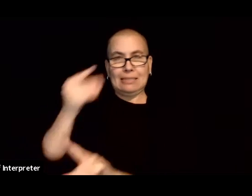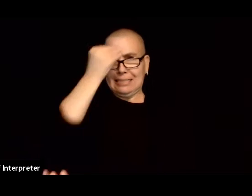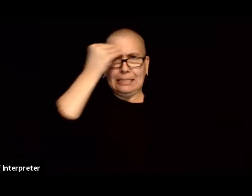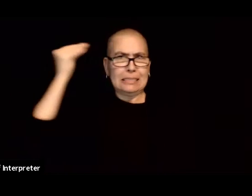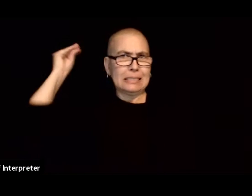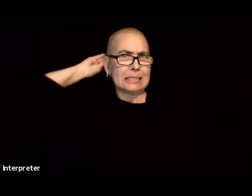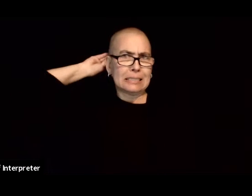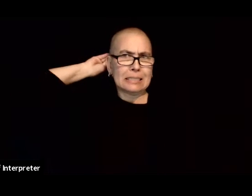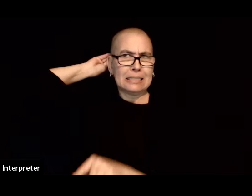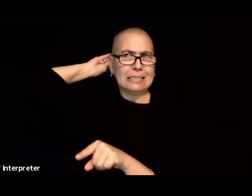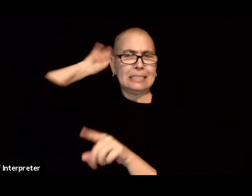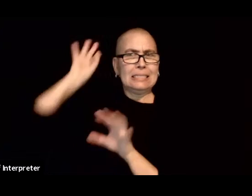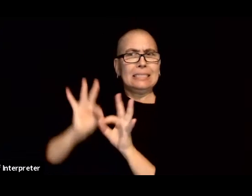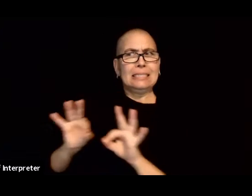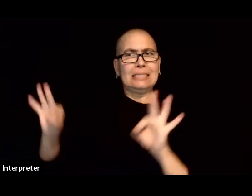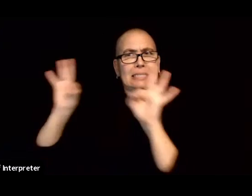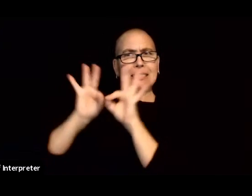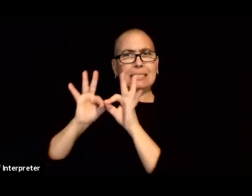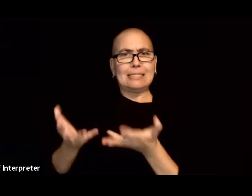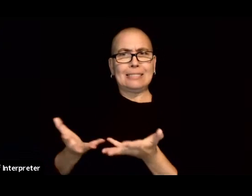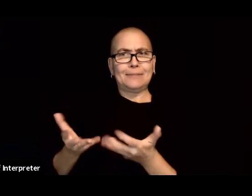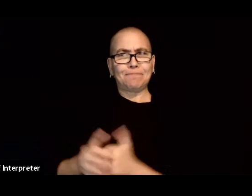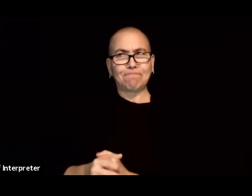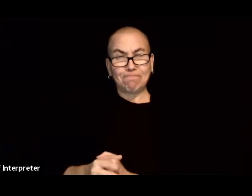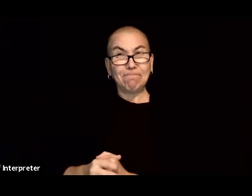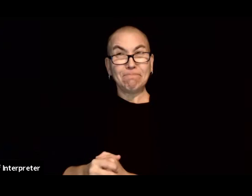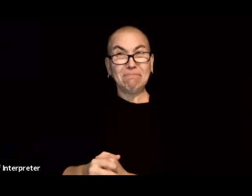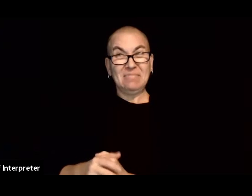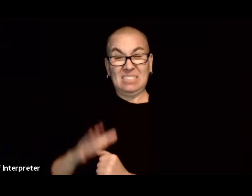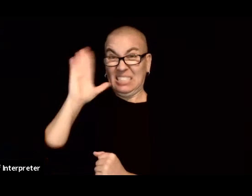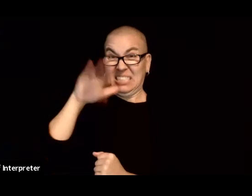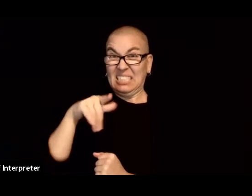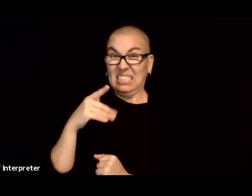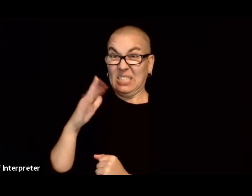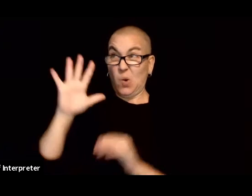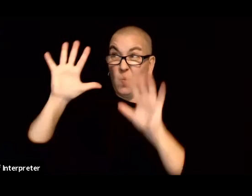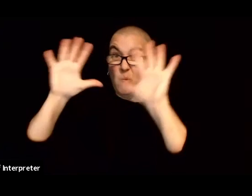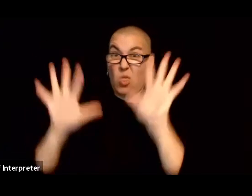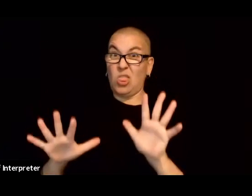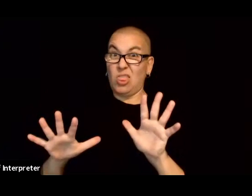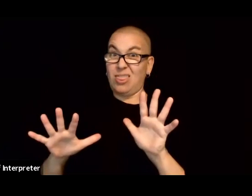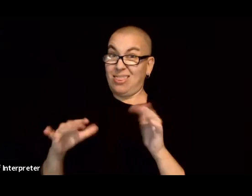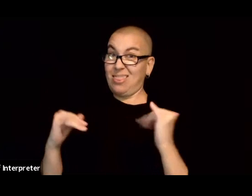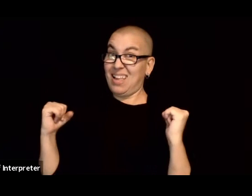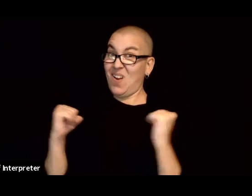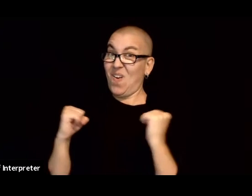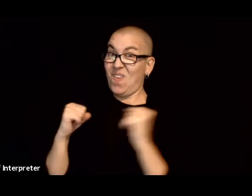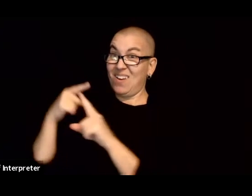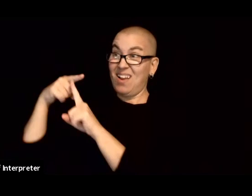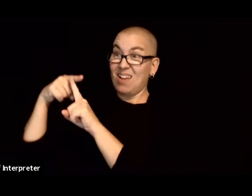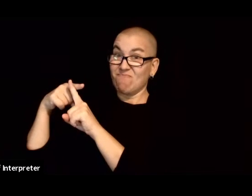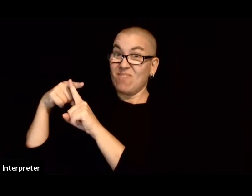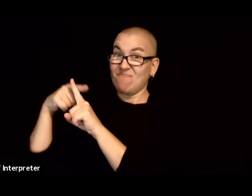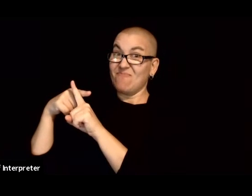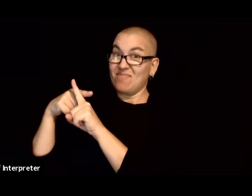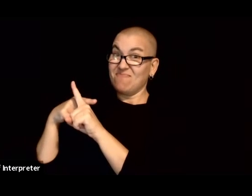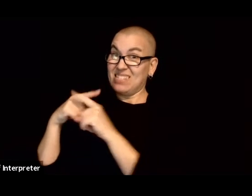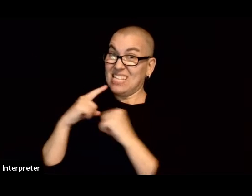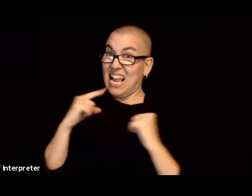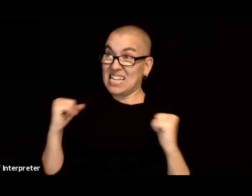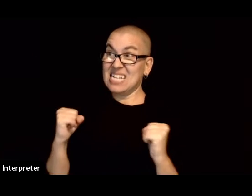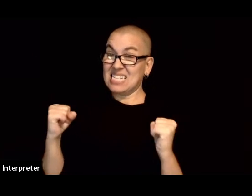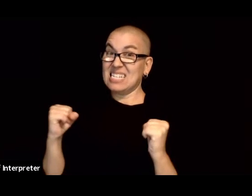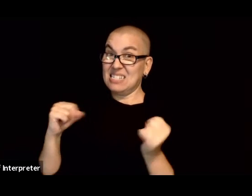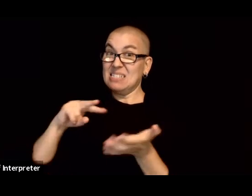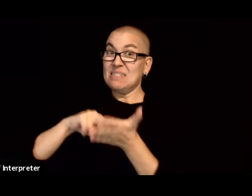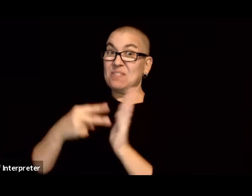though it's going to be too cold over Thanksgiving to be outside, that when you're inside, that you consider social distancing,